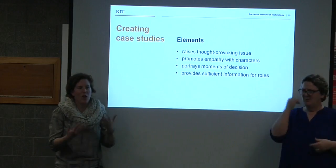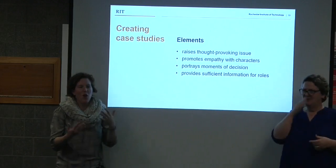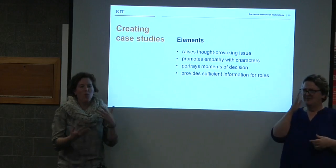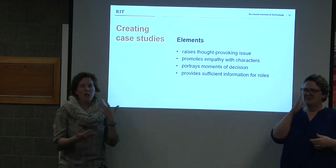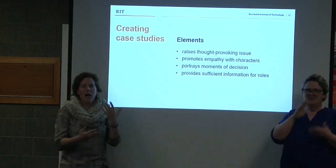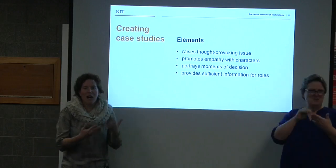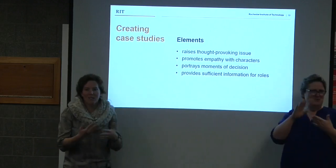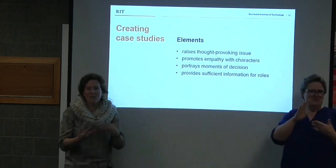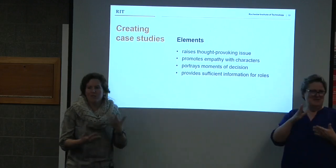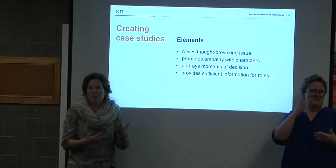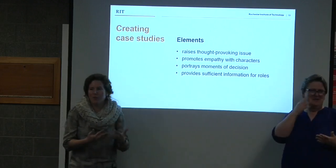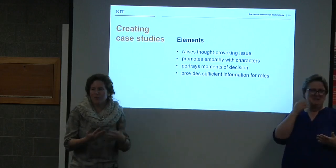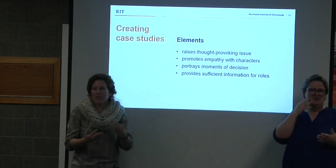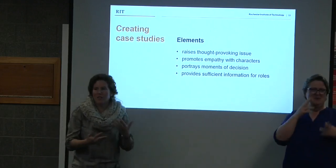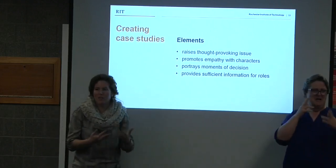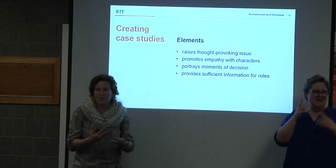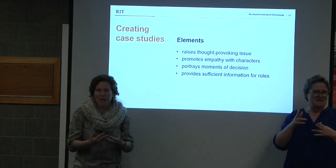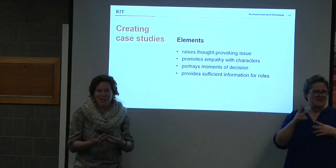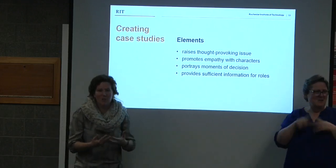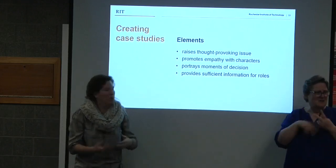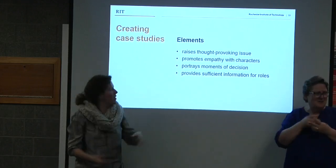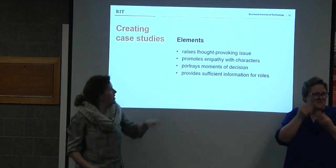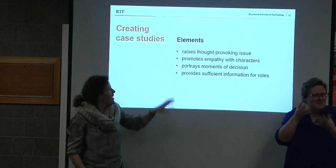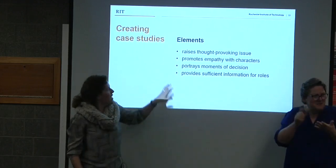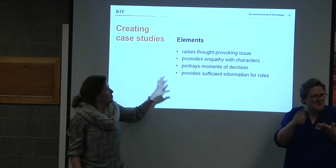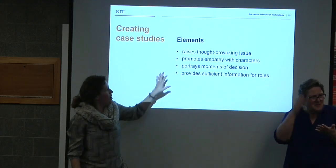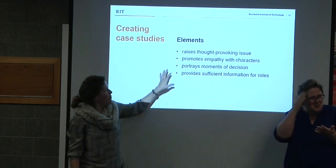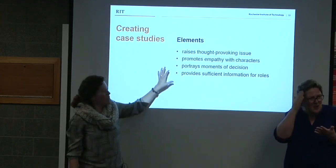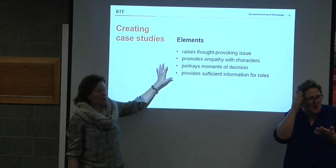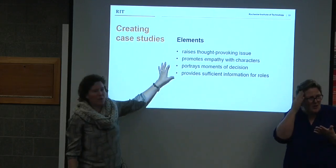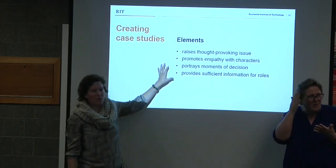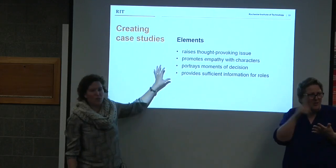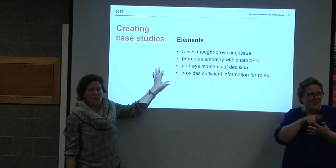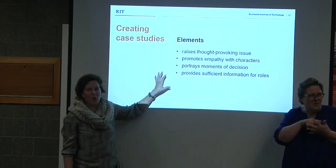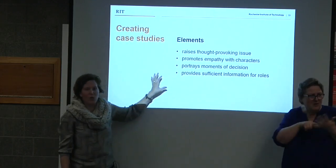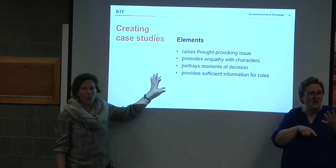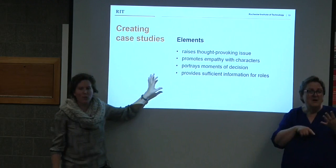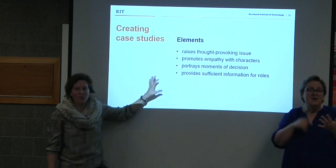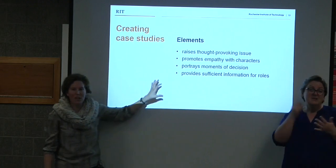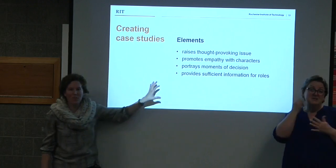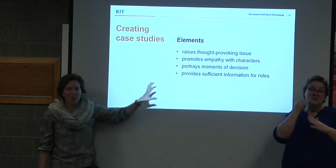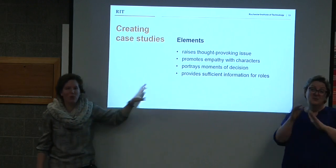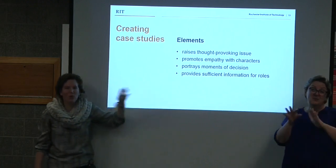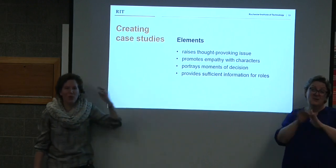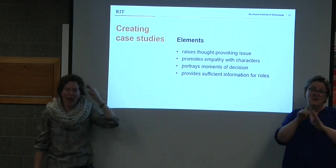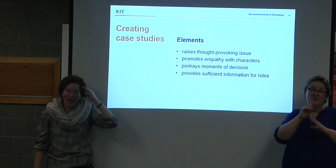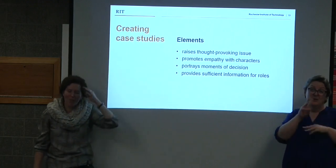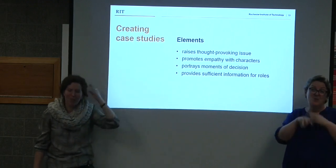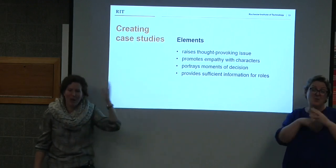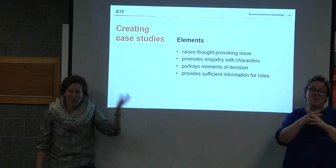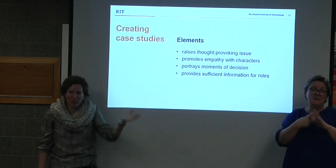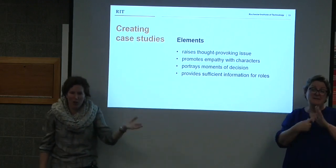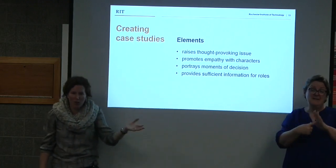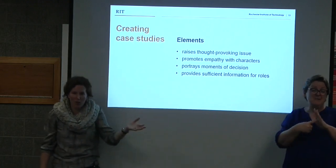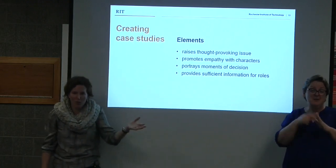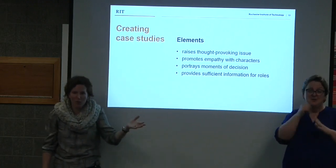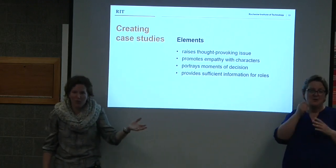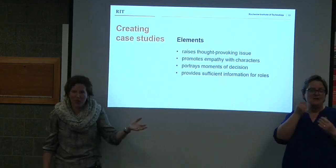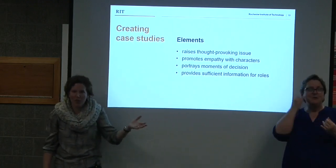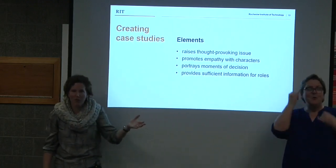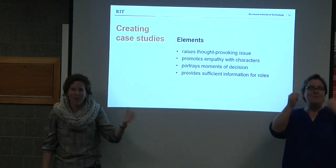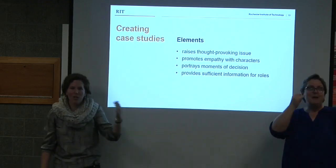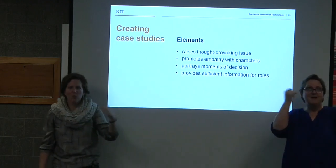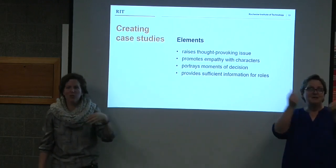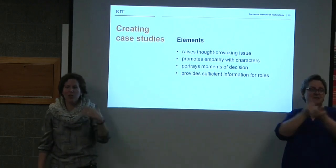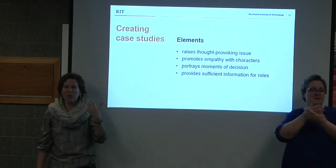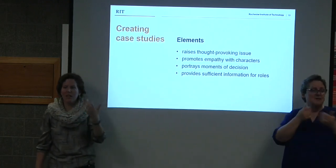that situation? What kinds of information do they need about the backstory? And so often, especially if you pick a real-world example, you don't have to imagine all of